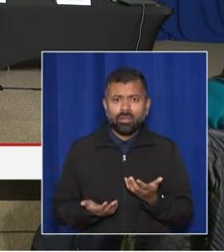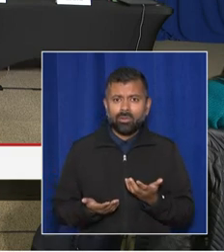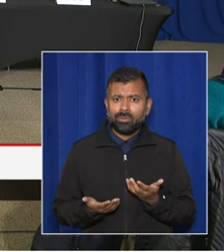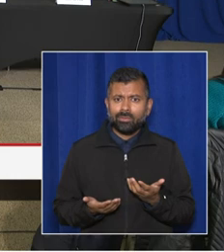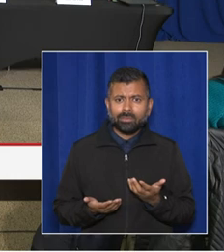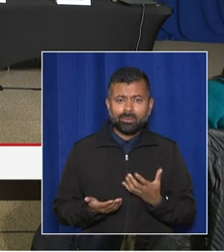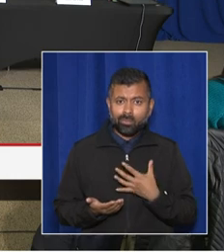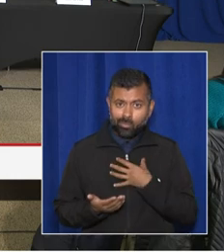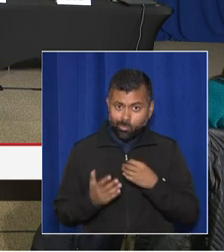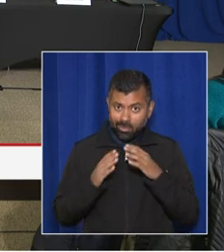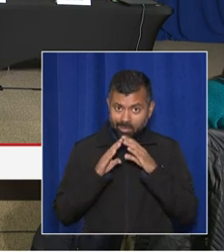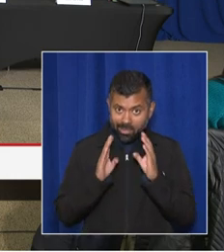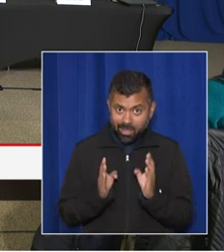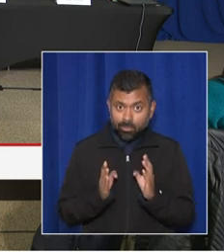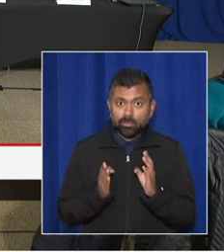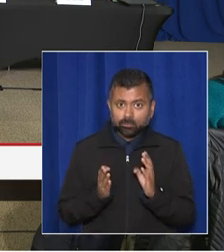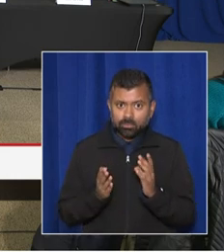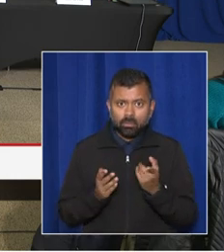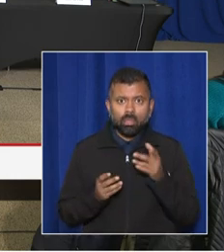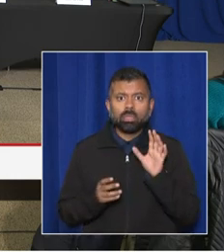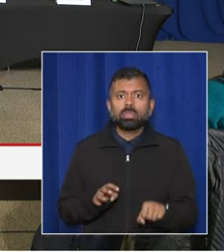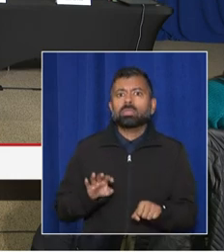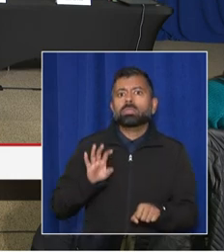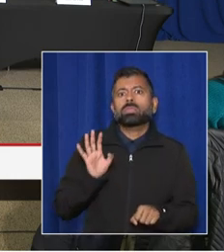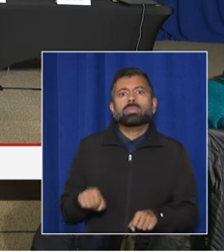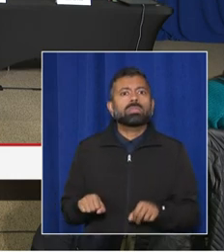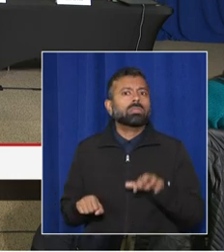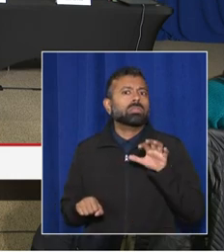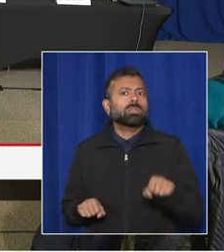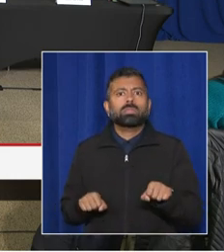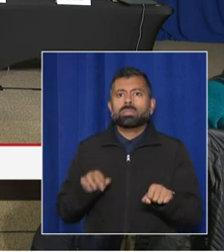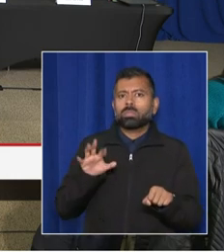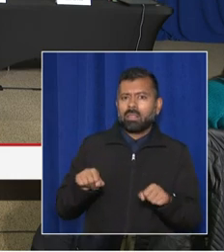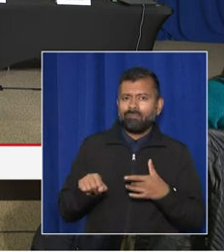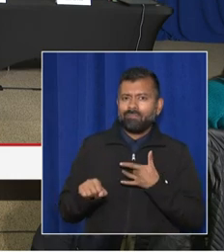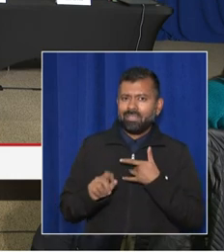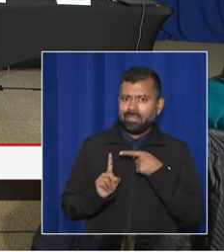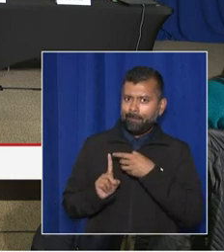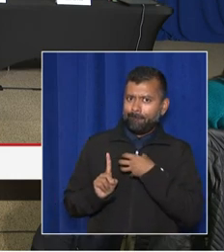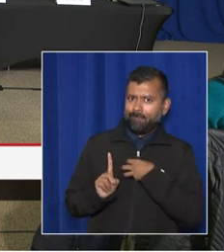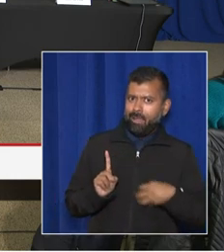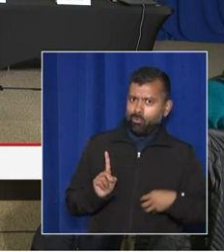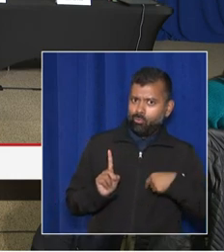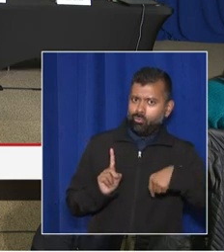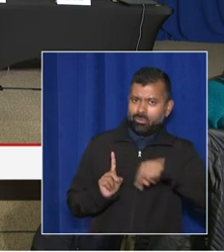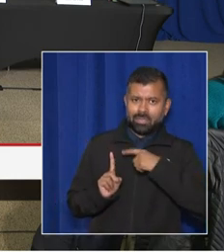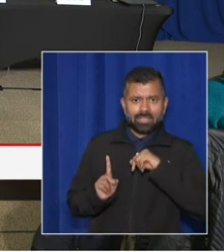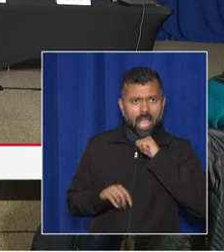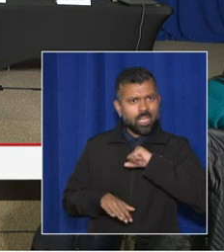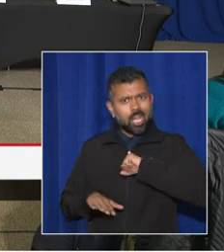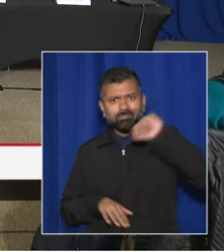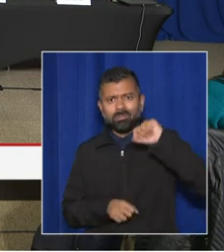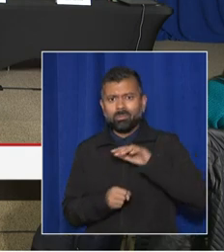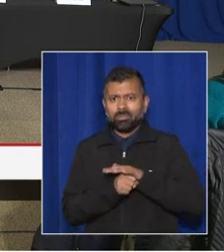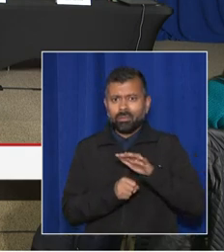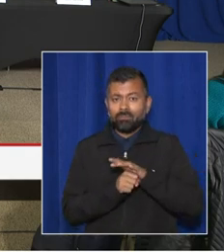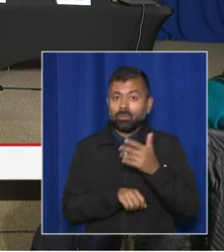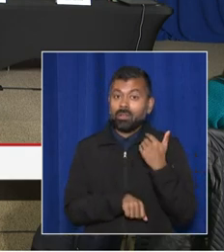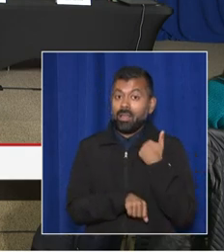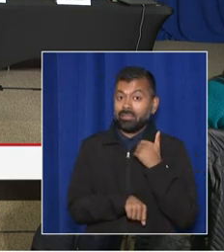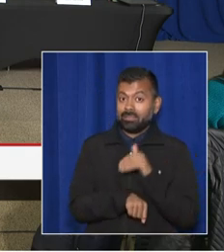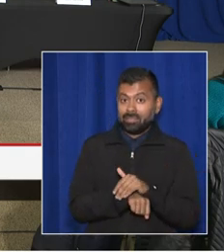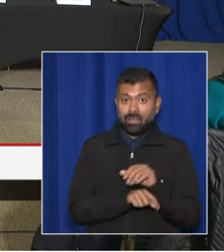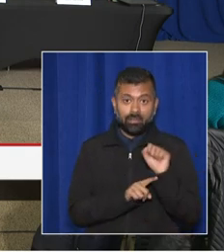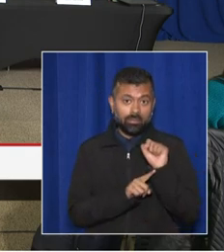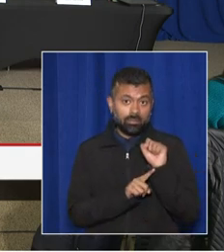We saw some last night at the joint session from at least a couple of members of Congress who